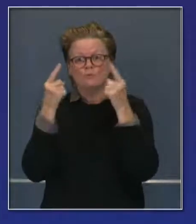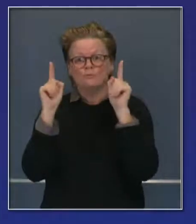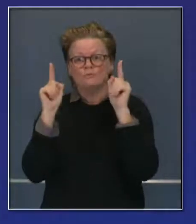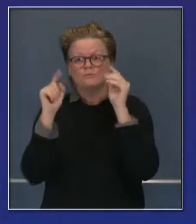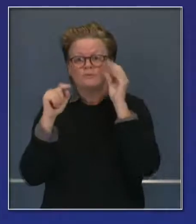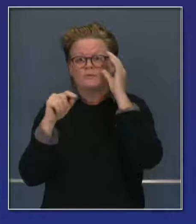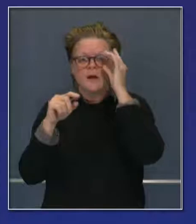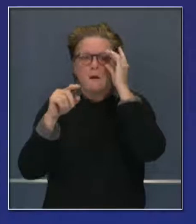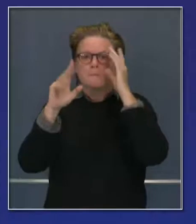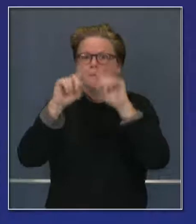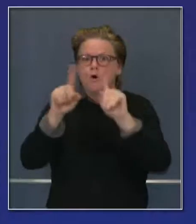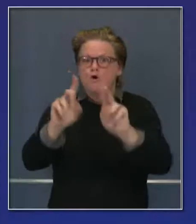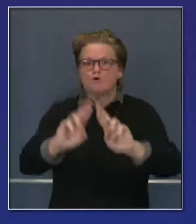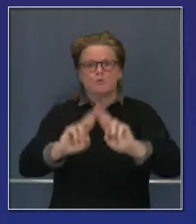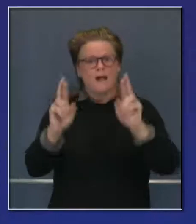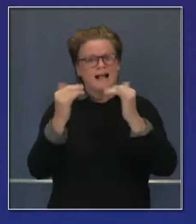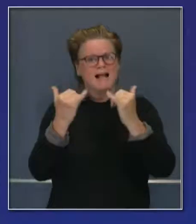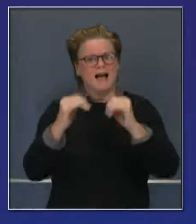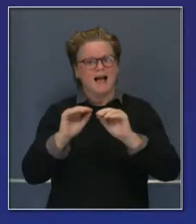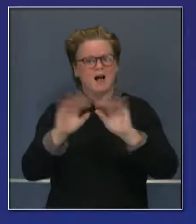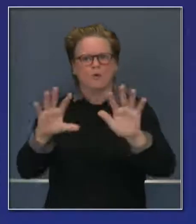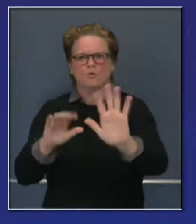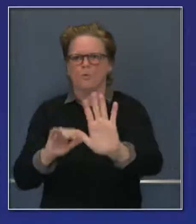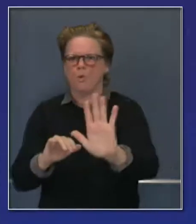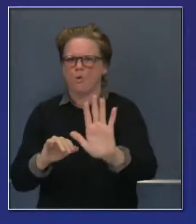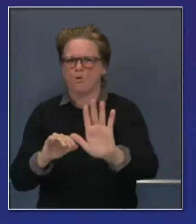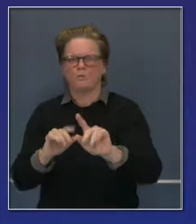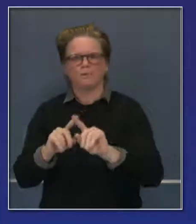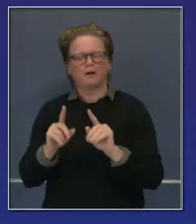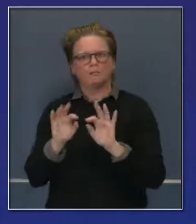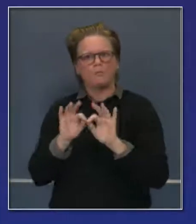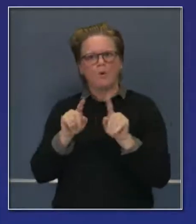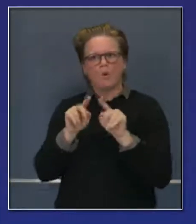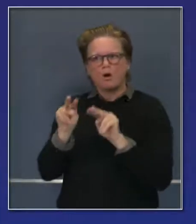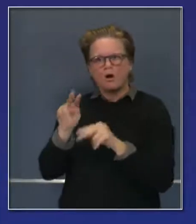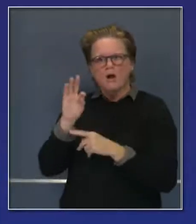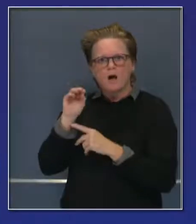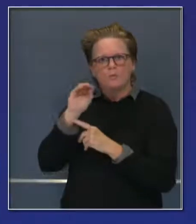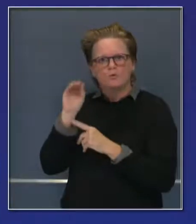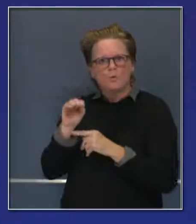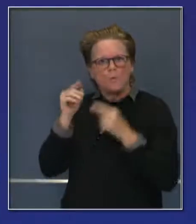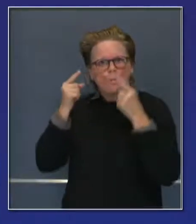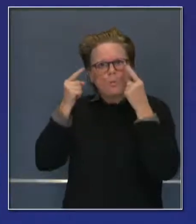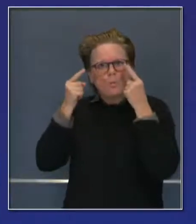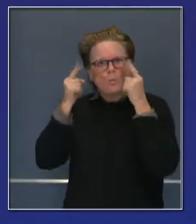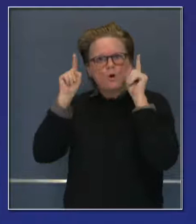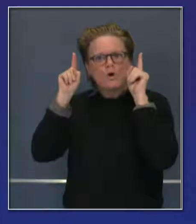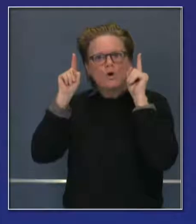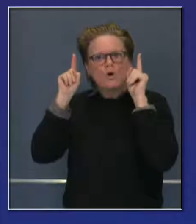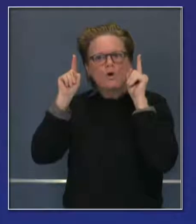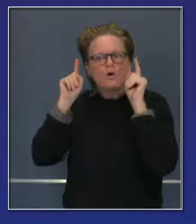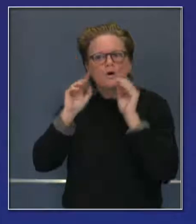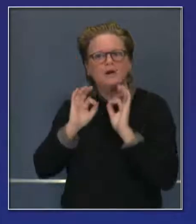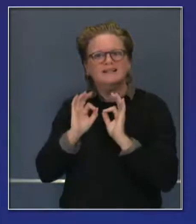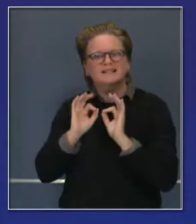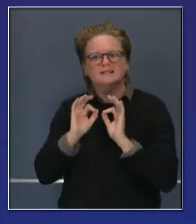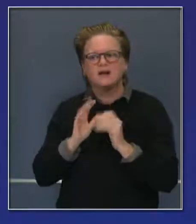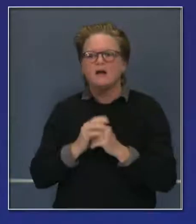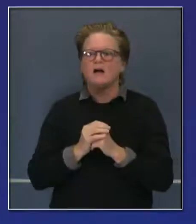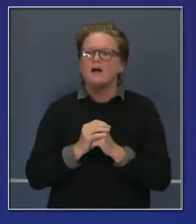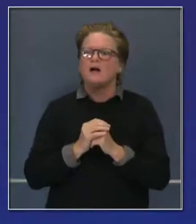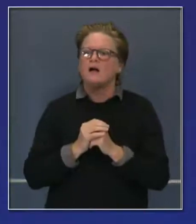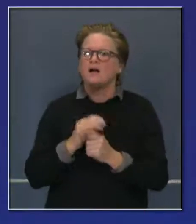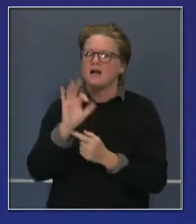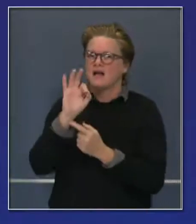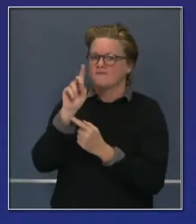the vaccine. We had anticipated its availability. We'll anticipate as well the approval of the FDA and the emergency authorization. We, of